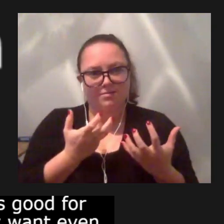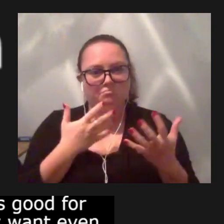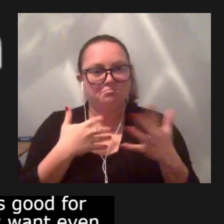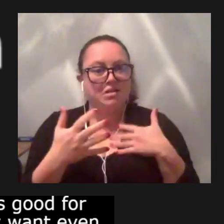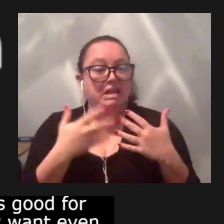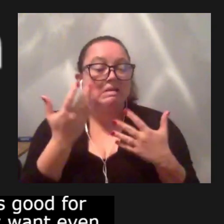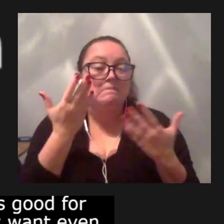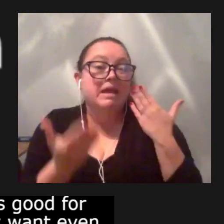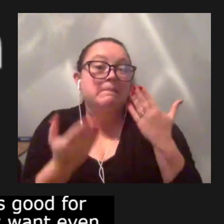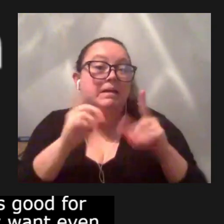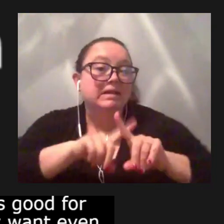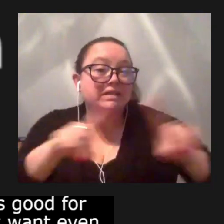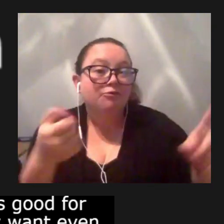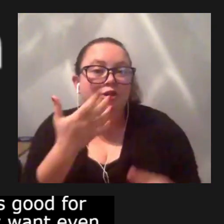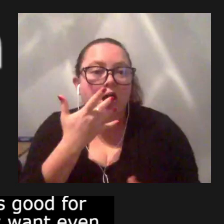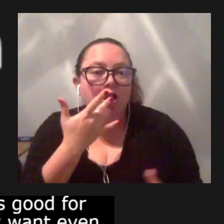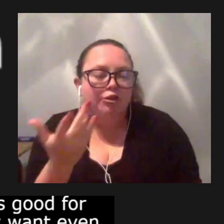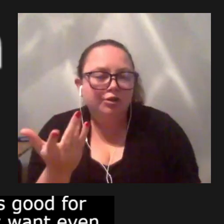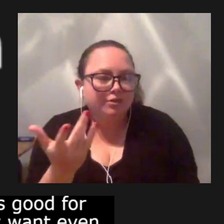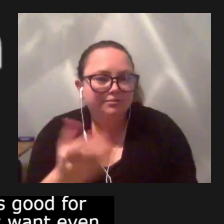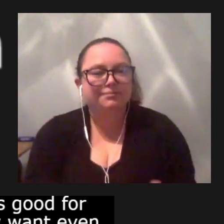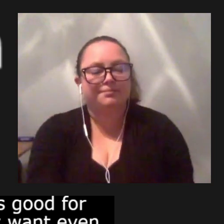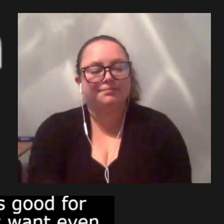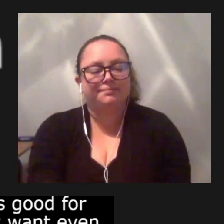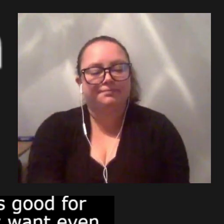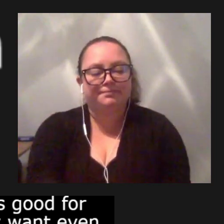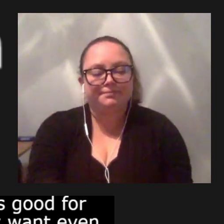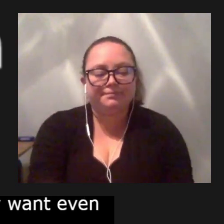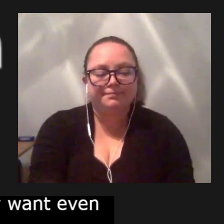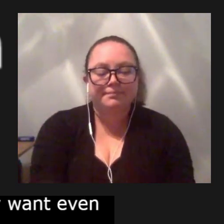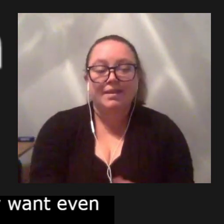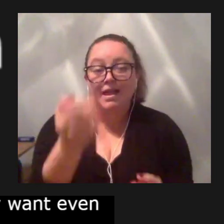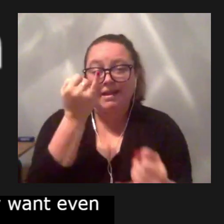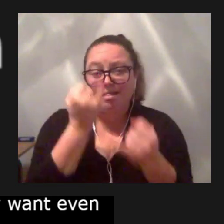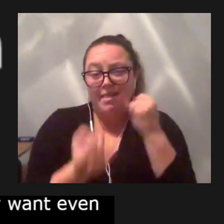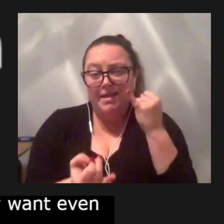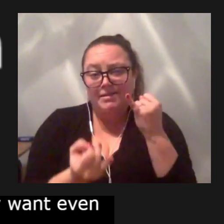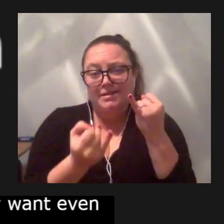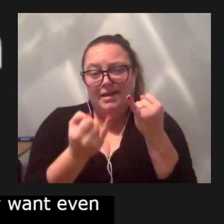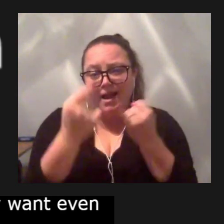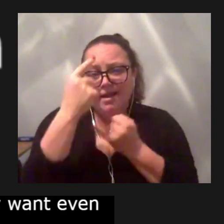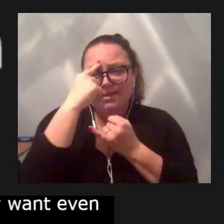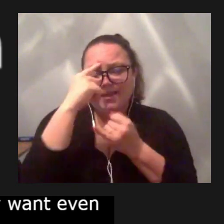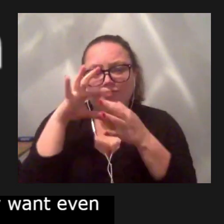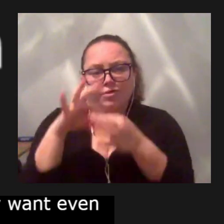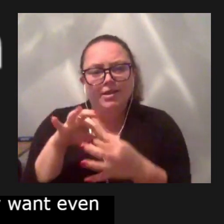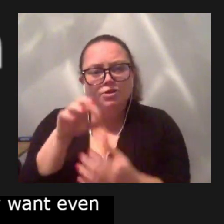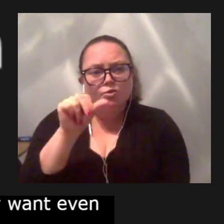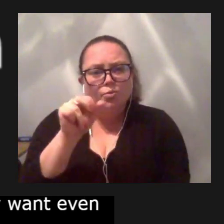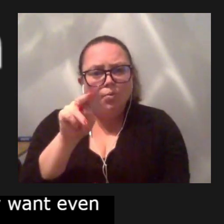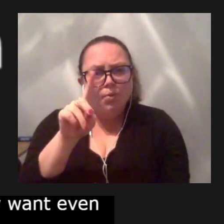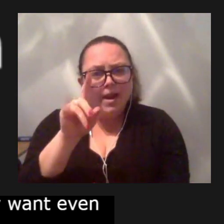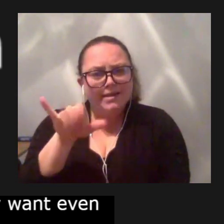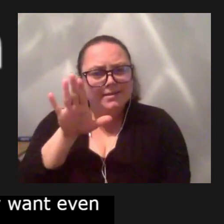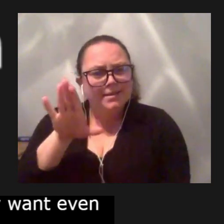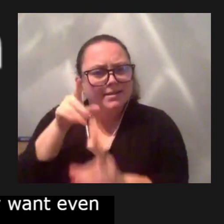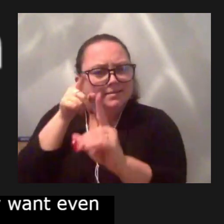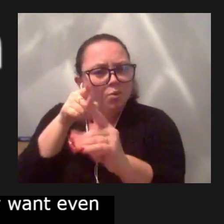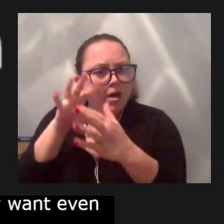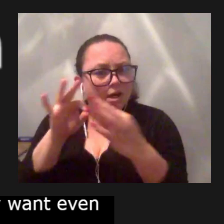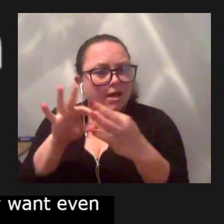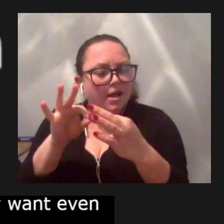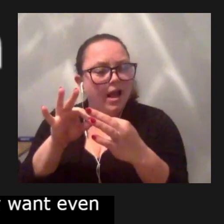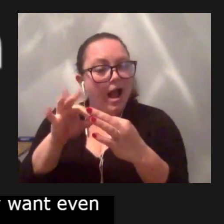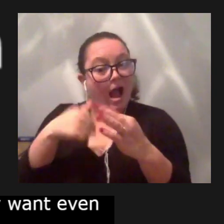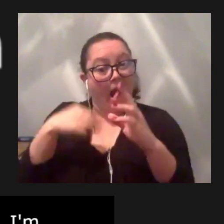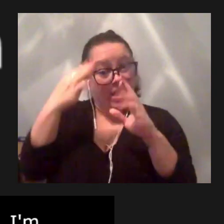And last, I think on Andy's points, I think it was I'm hopeful that there is a more holistic way